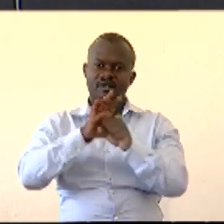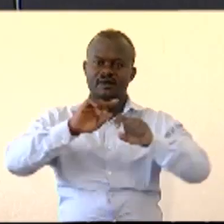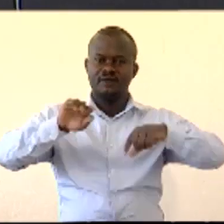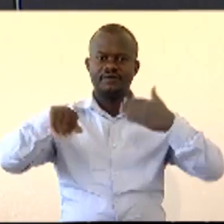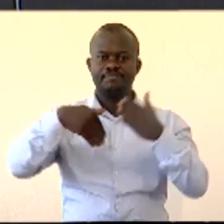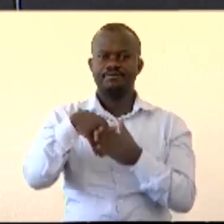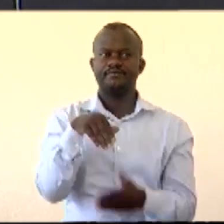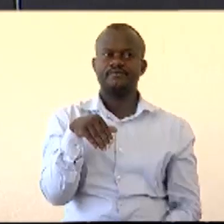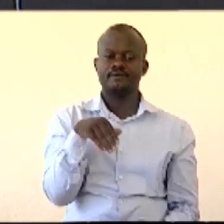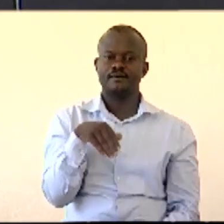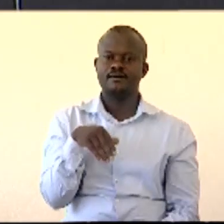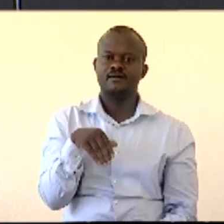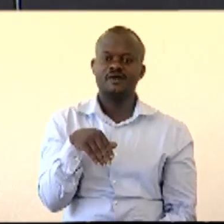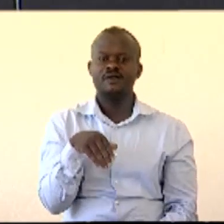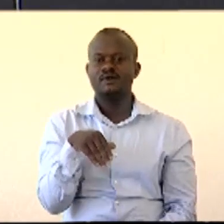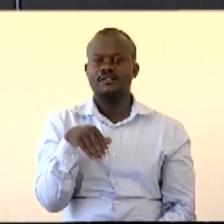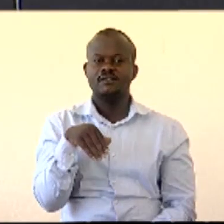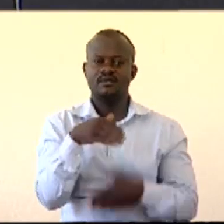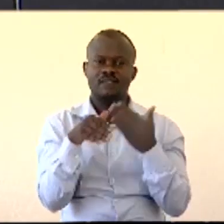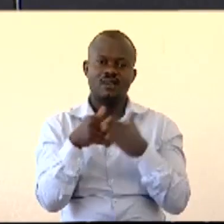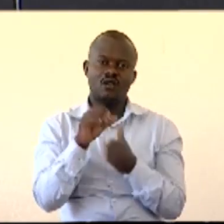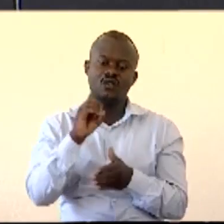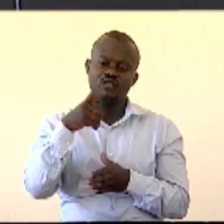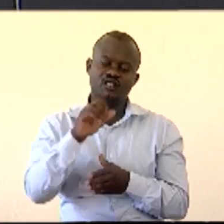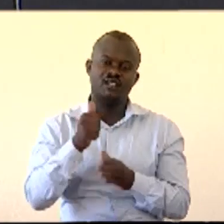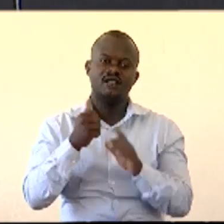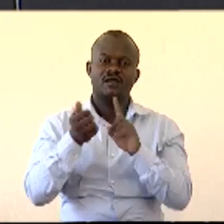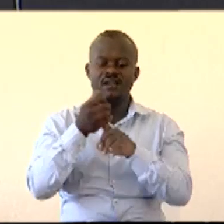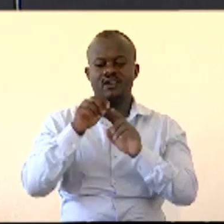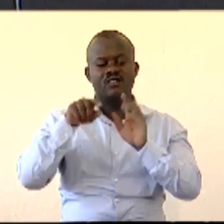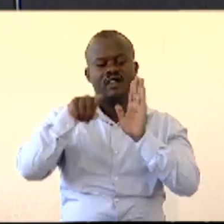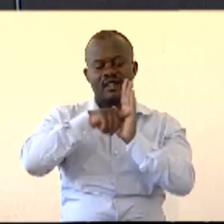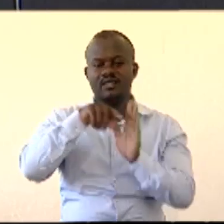in peroxides, oxygen carries negative 2.